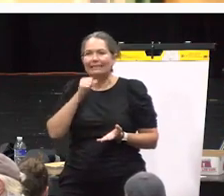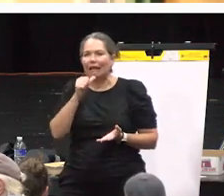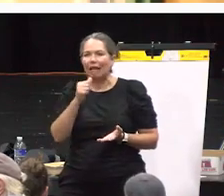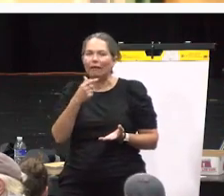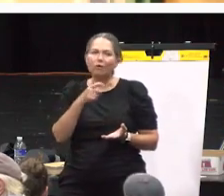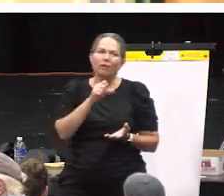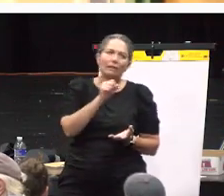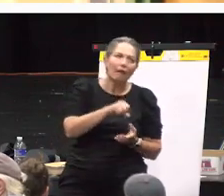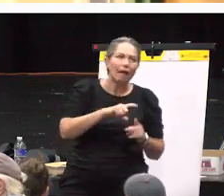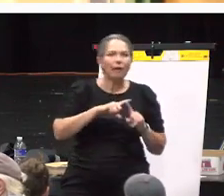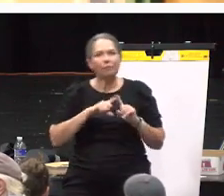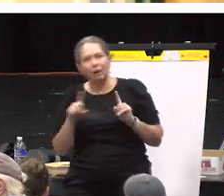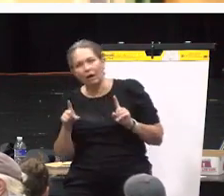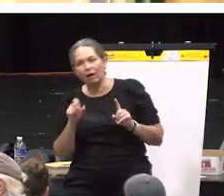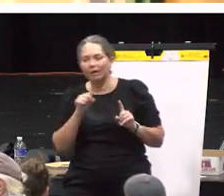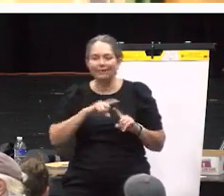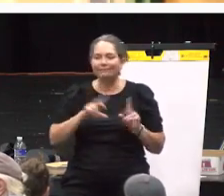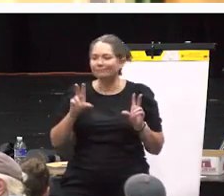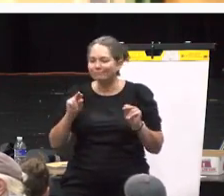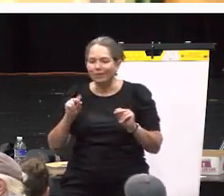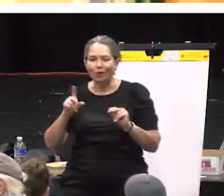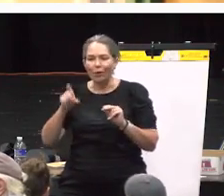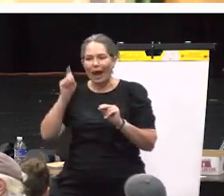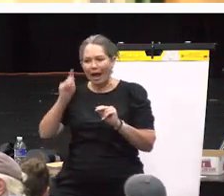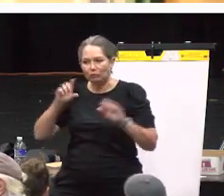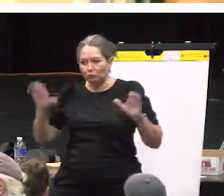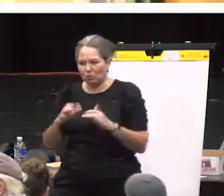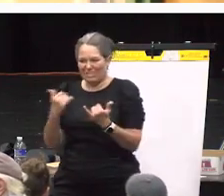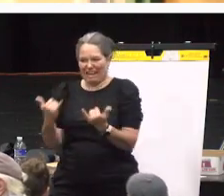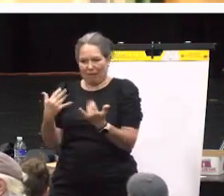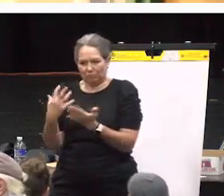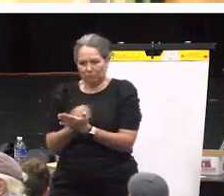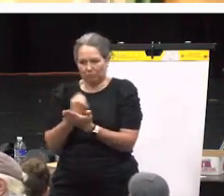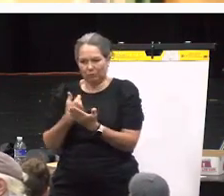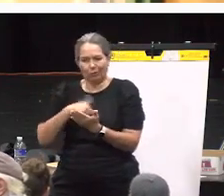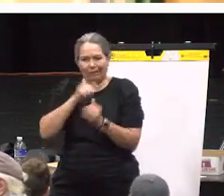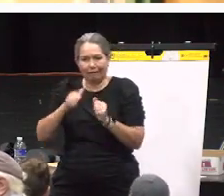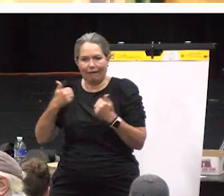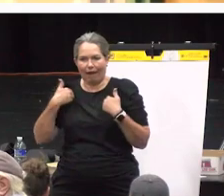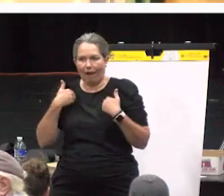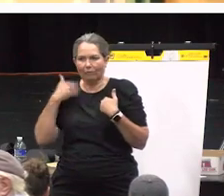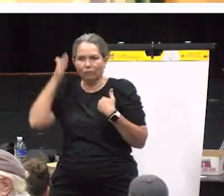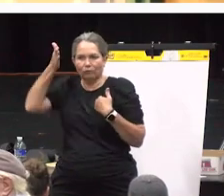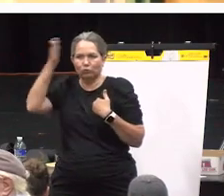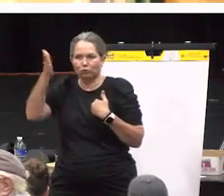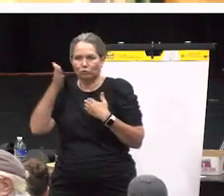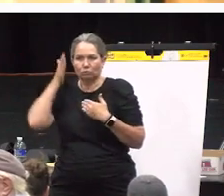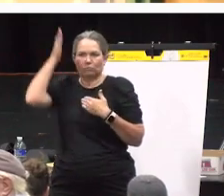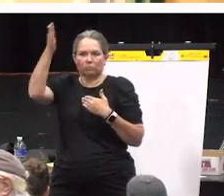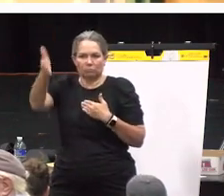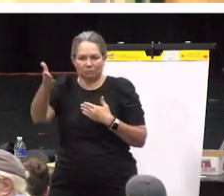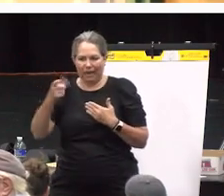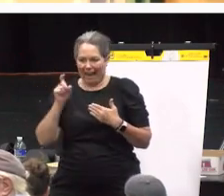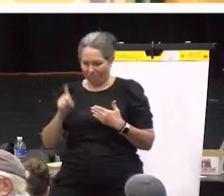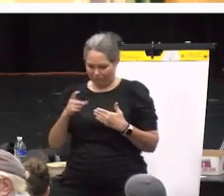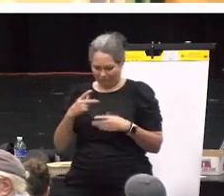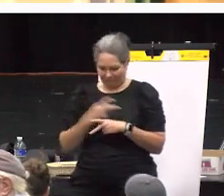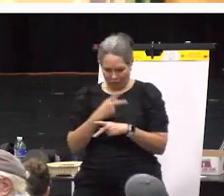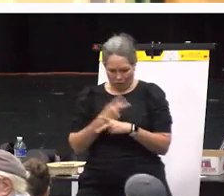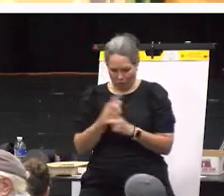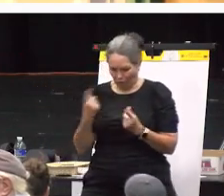well, China's still building coal plants. It's not, yeah, but, somebody's doing something else. It's what we're doing at the kitchen table as our